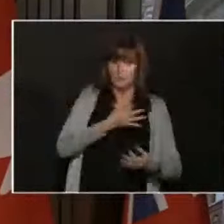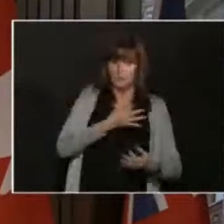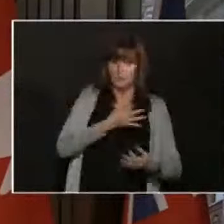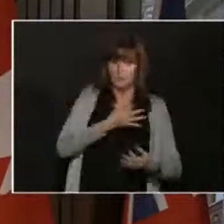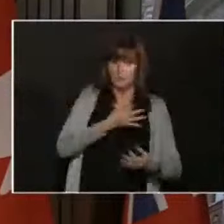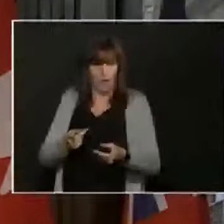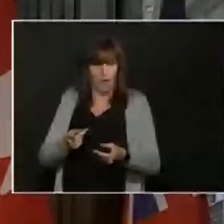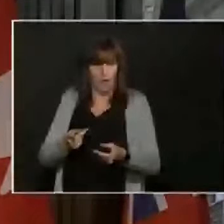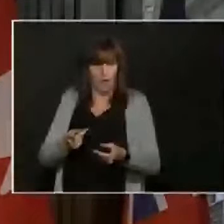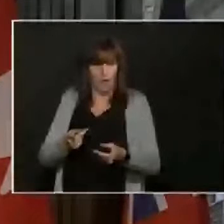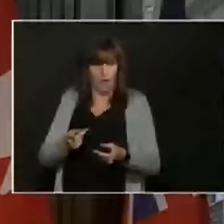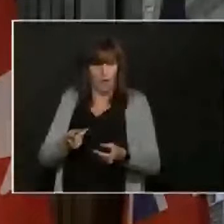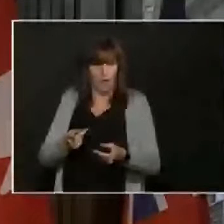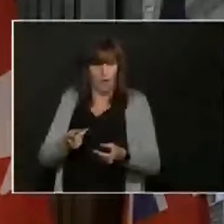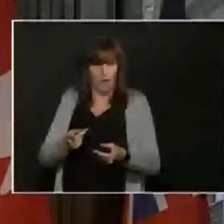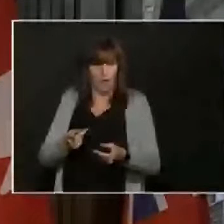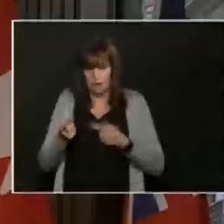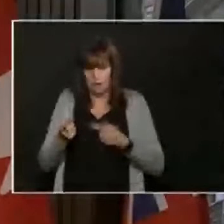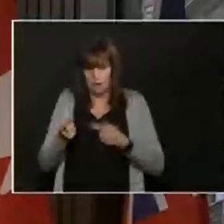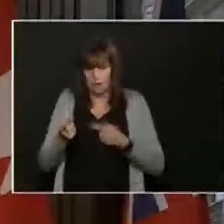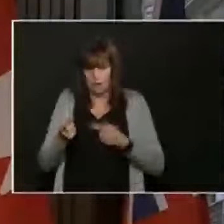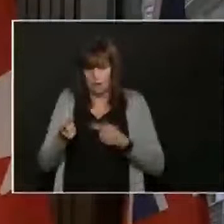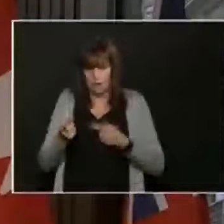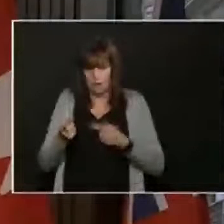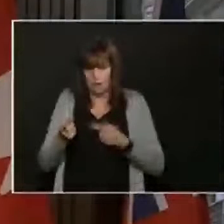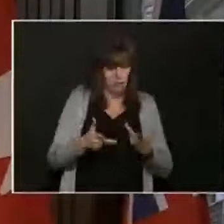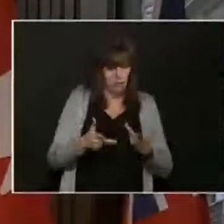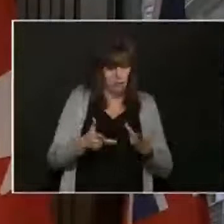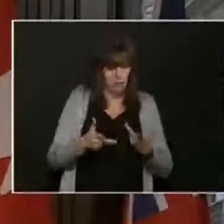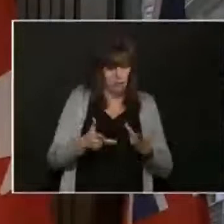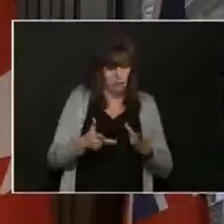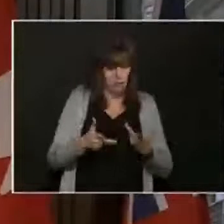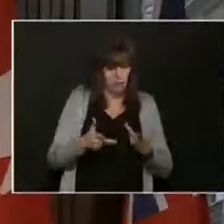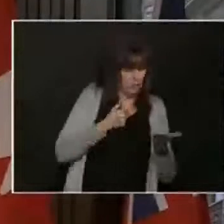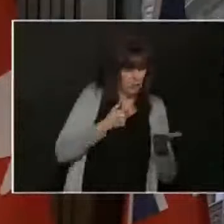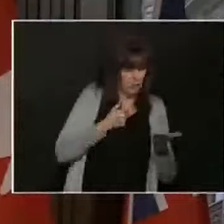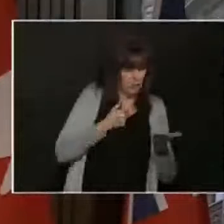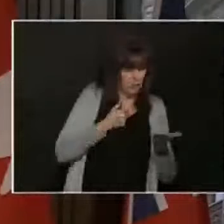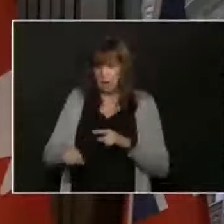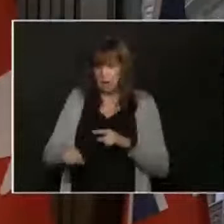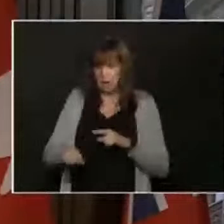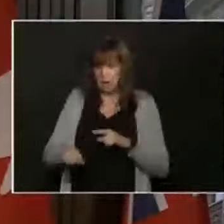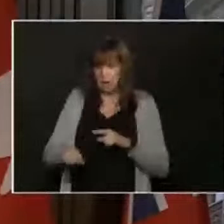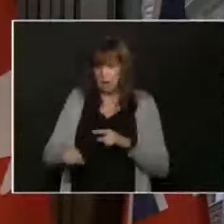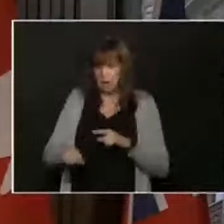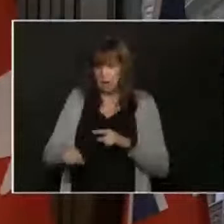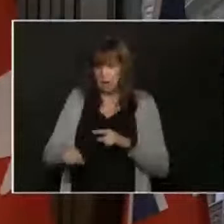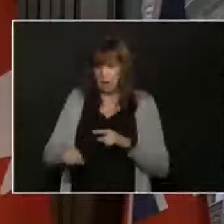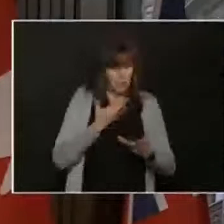Decisions we are already seeing being forced on ambulance crews in California, where the virus has spread widely.